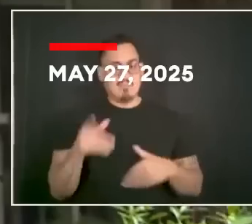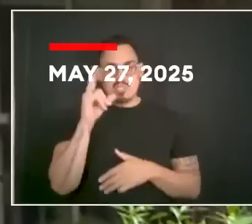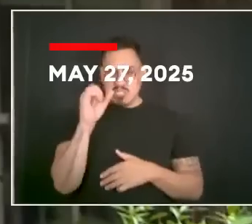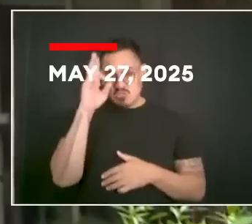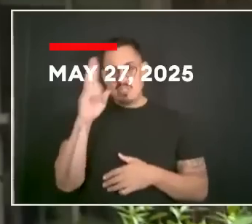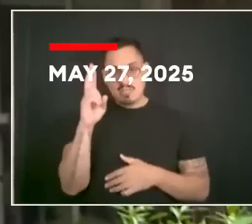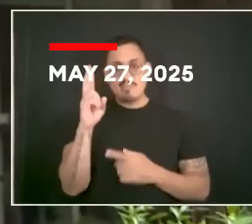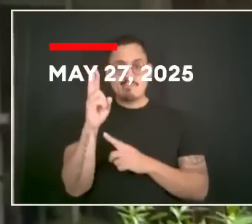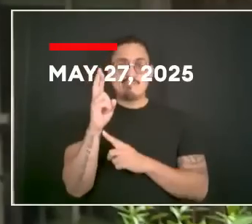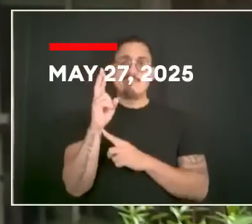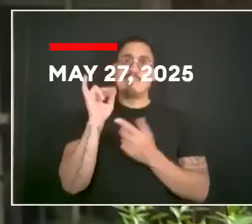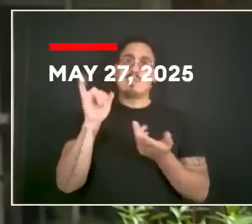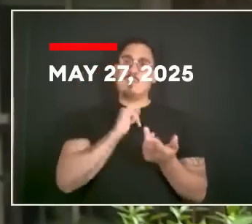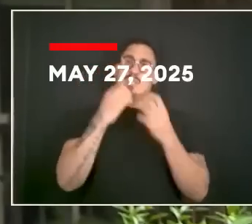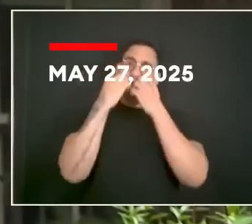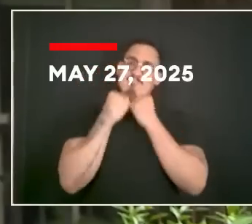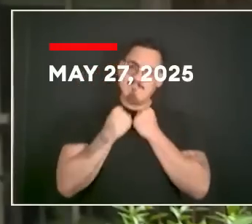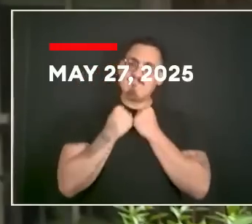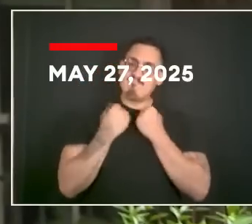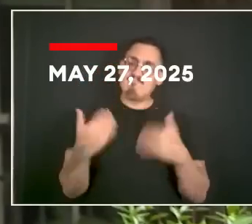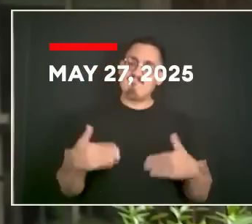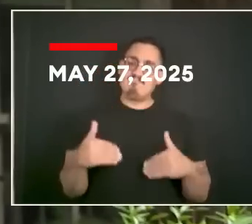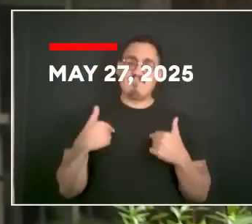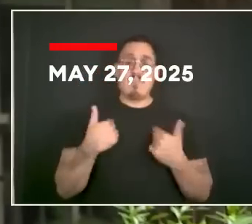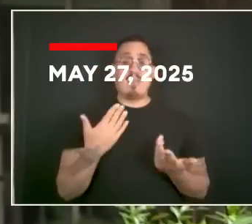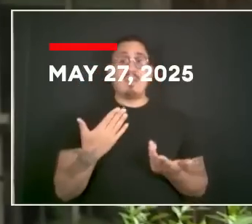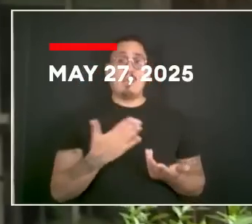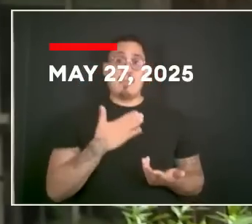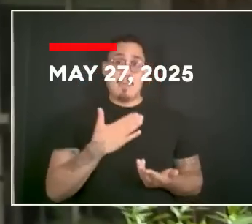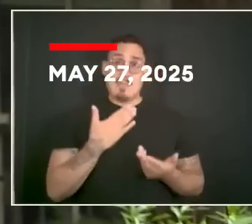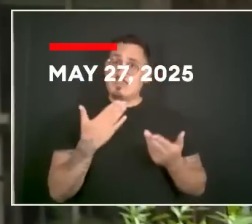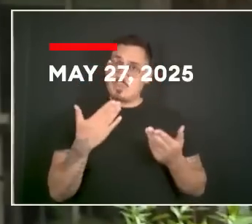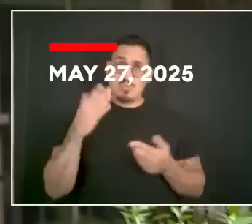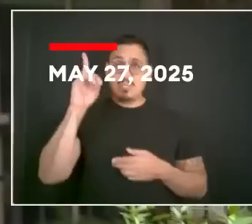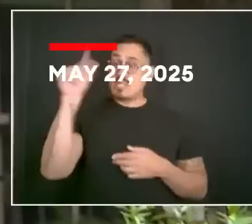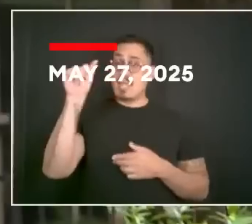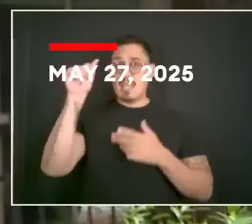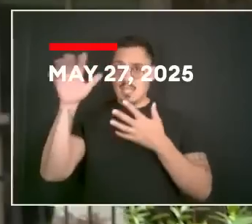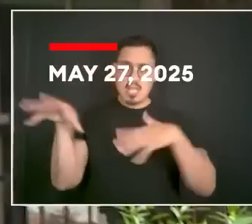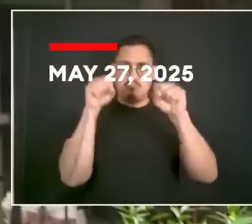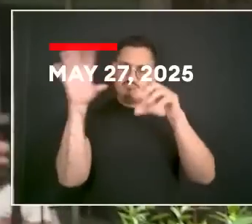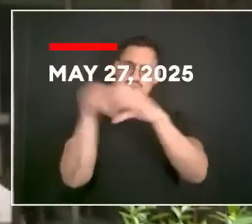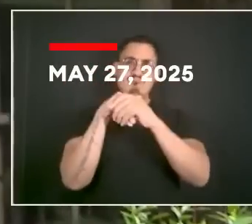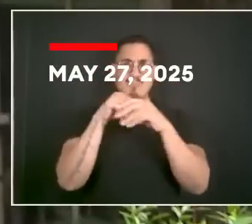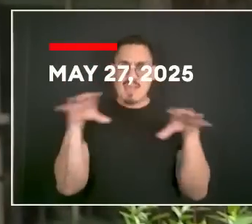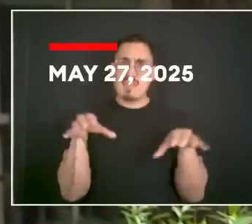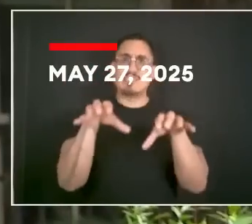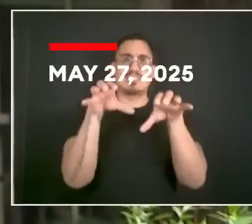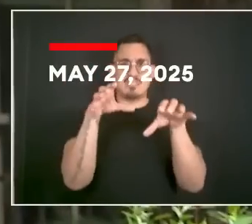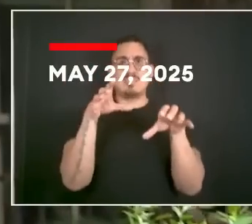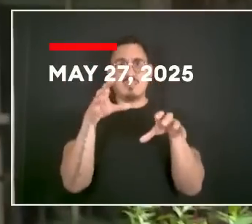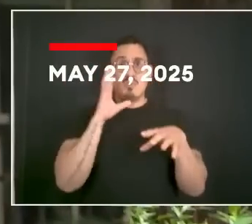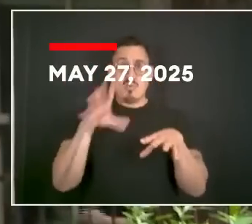which we hold dear. And so I'm happy the DA took action. They should be held accountable. And we're going to find the two individuals